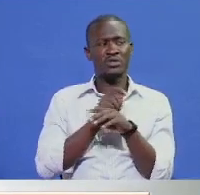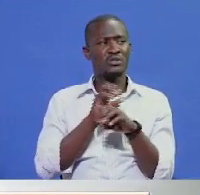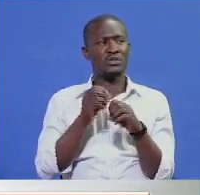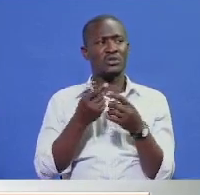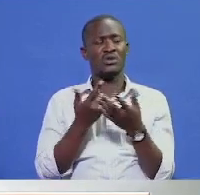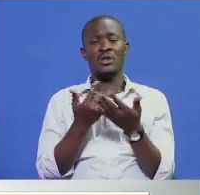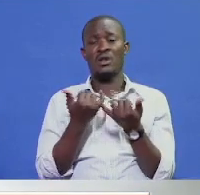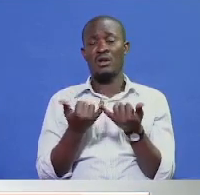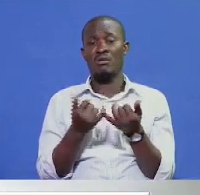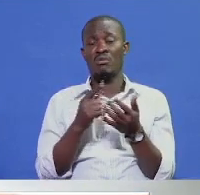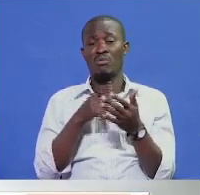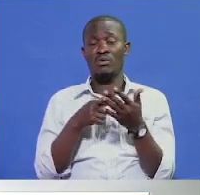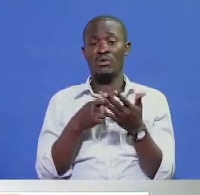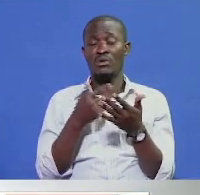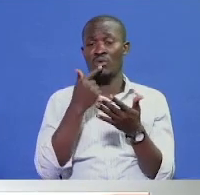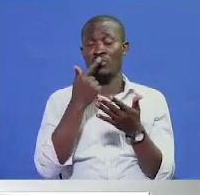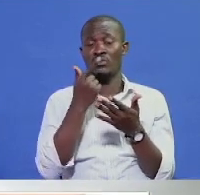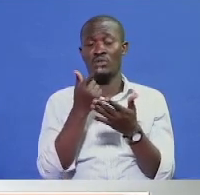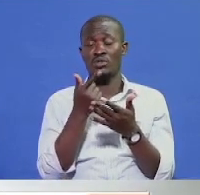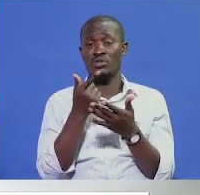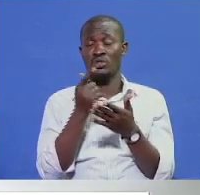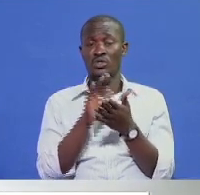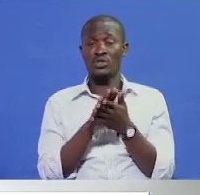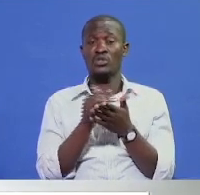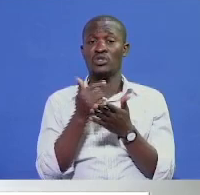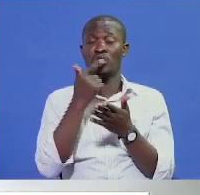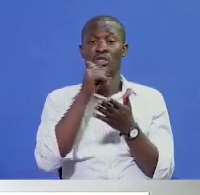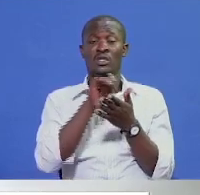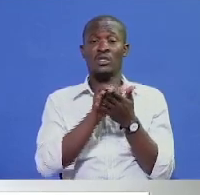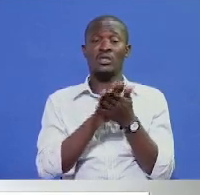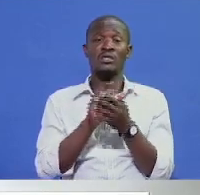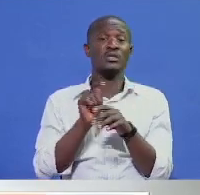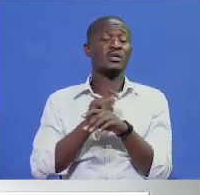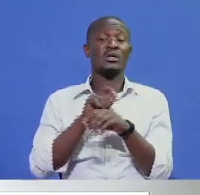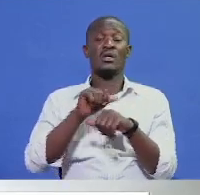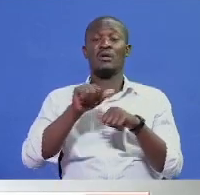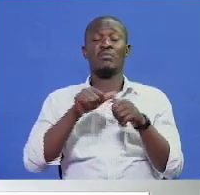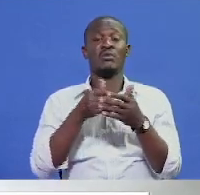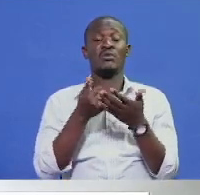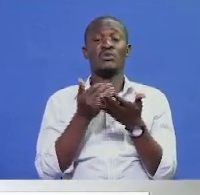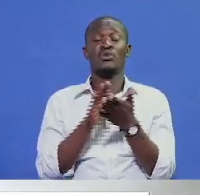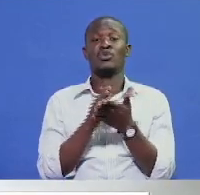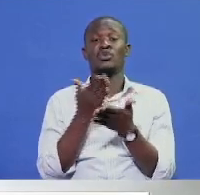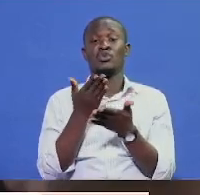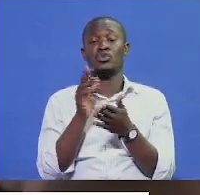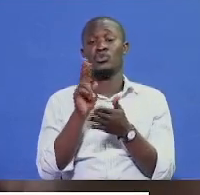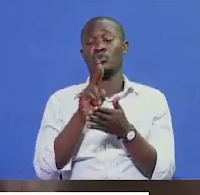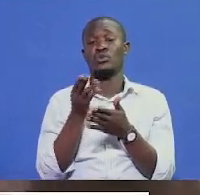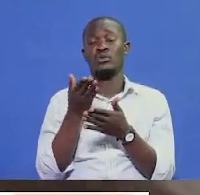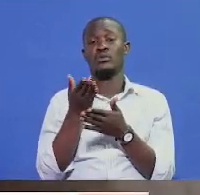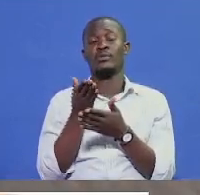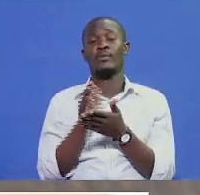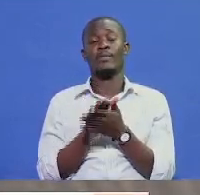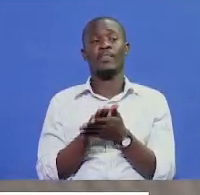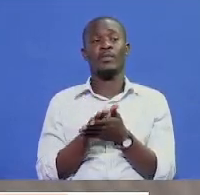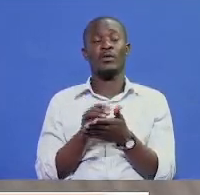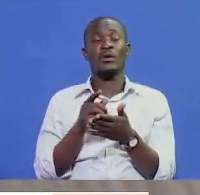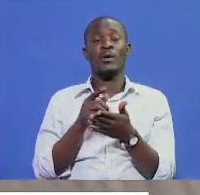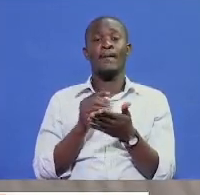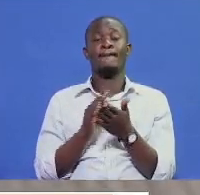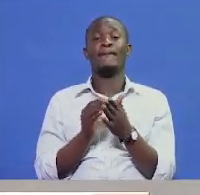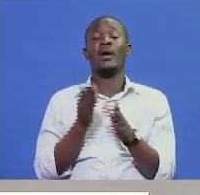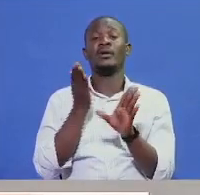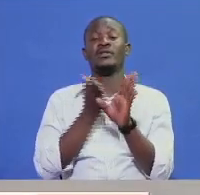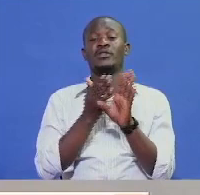anyone even right now what we are really insisting being trained about using the mina cup because it's very easy. Wataalam